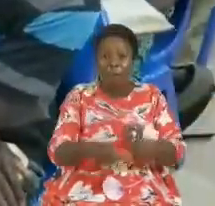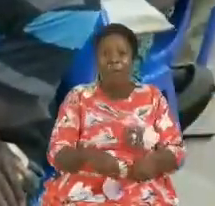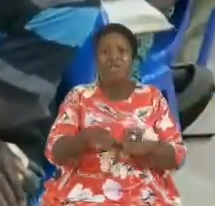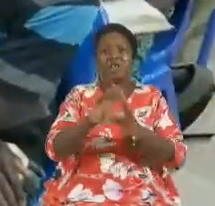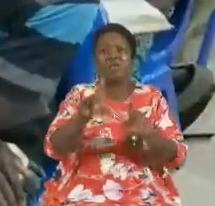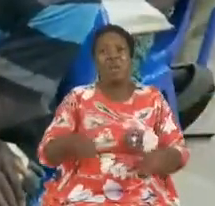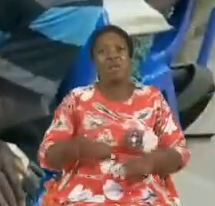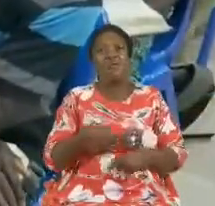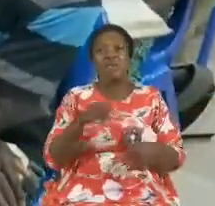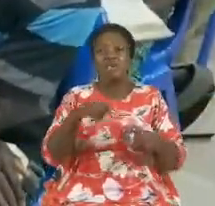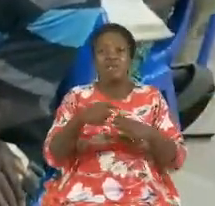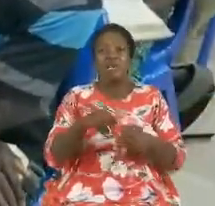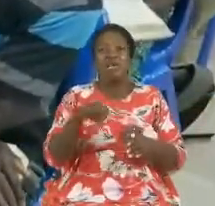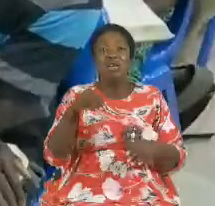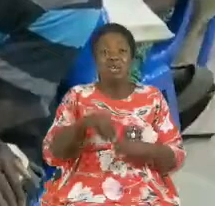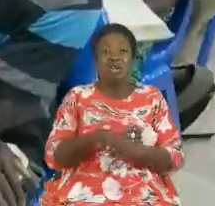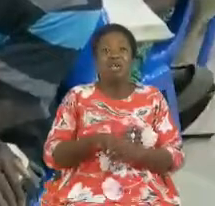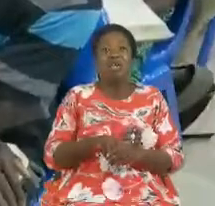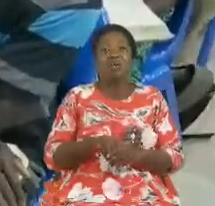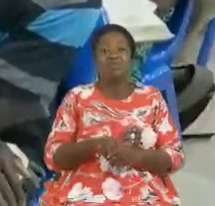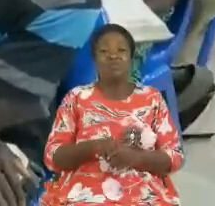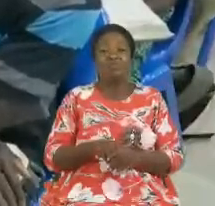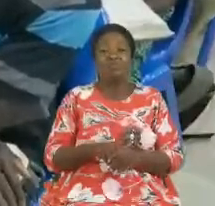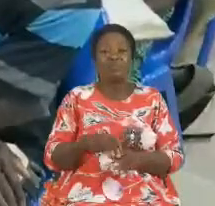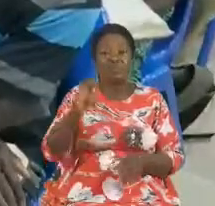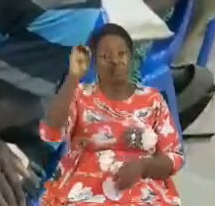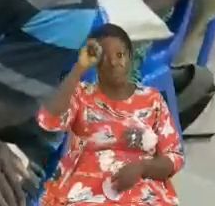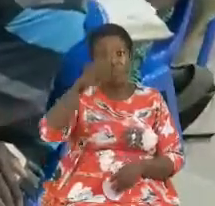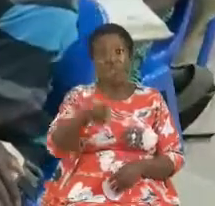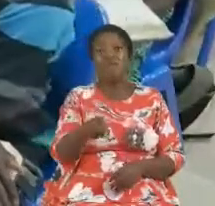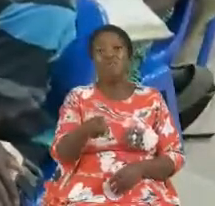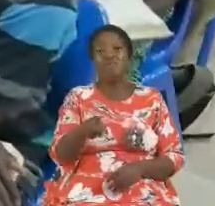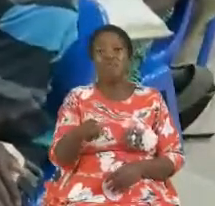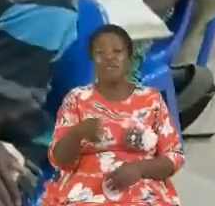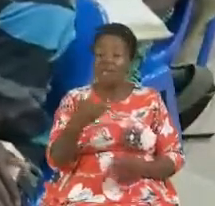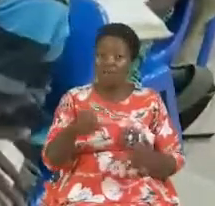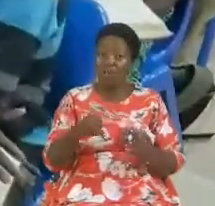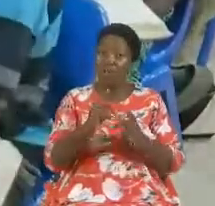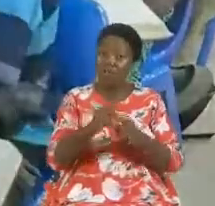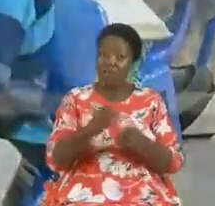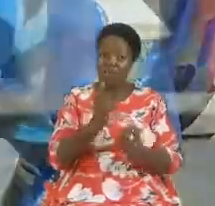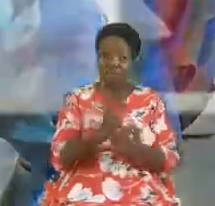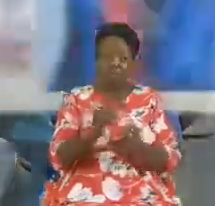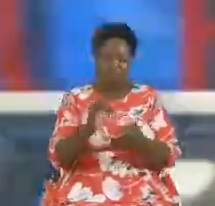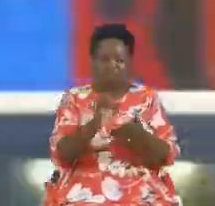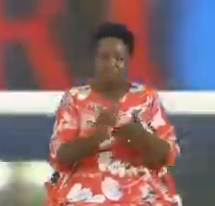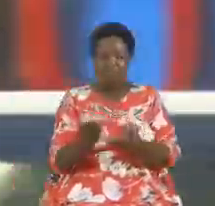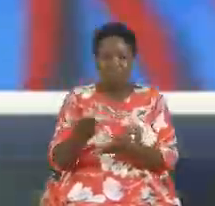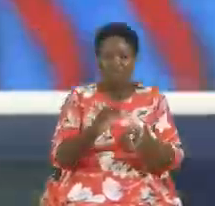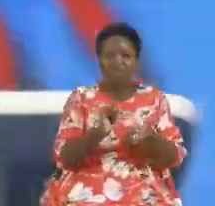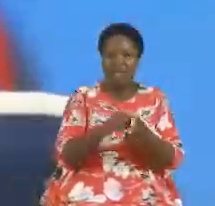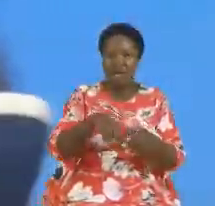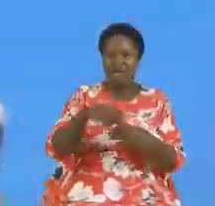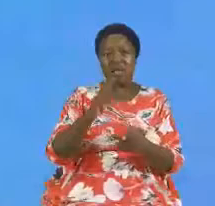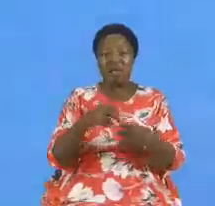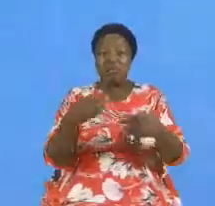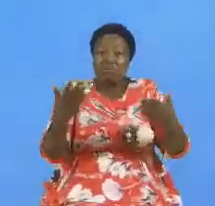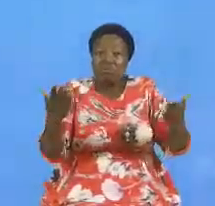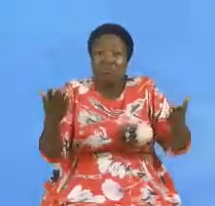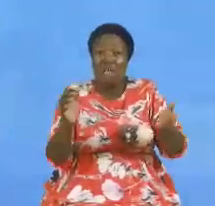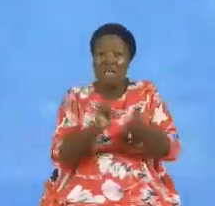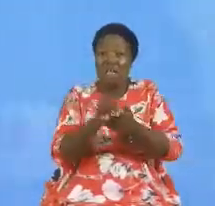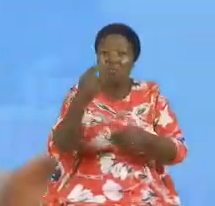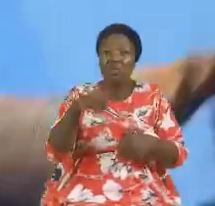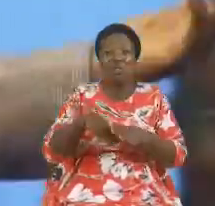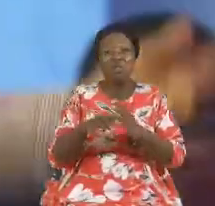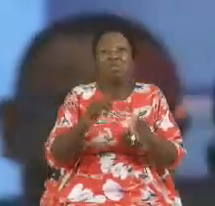word permanent to your life. It says in him. Now if you crawl out and you say,